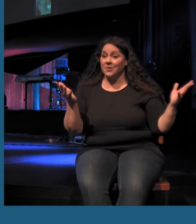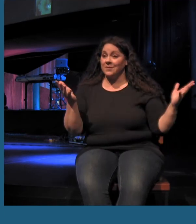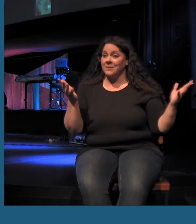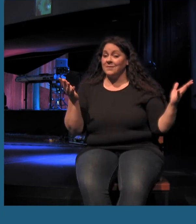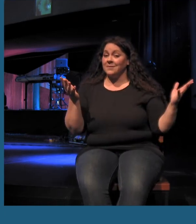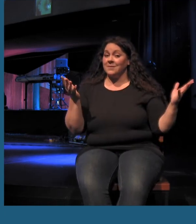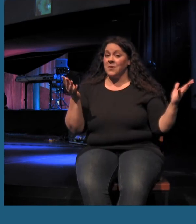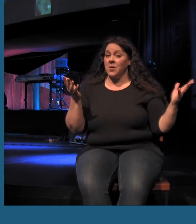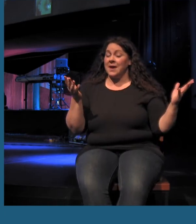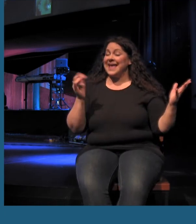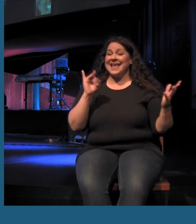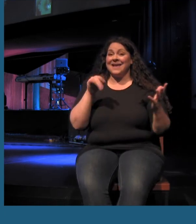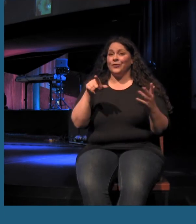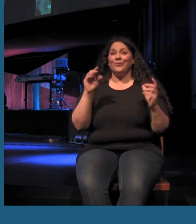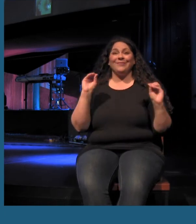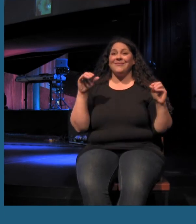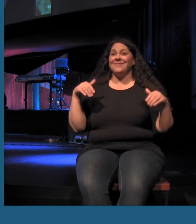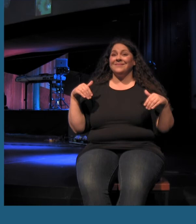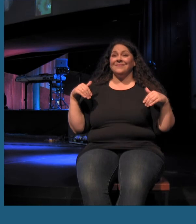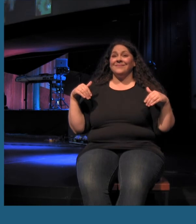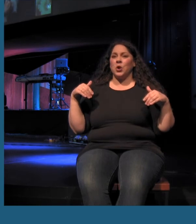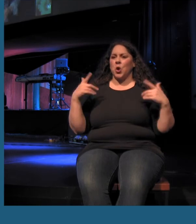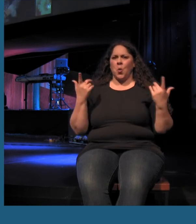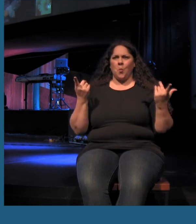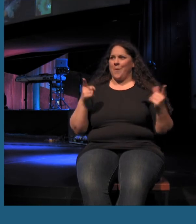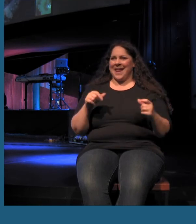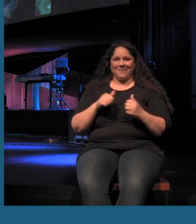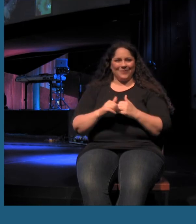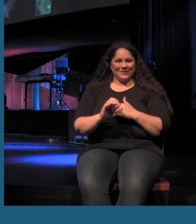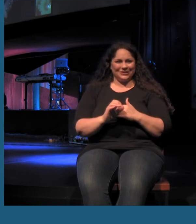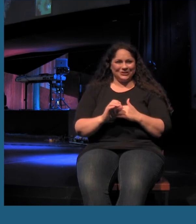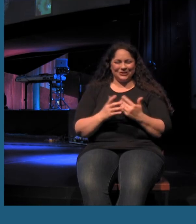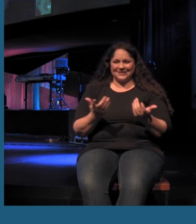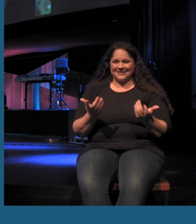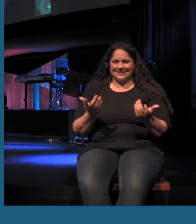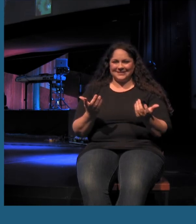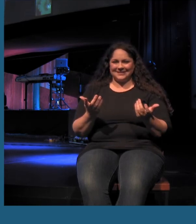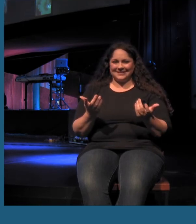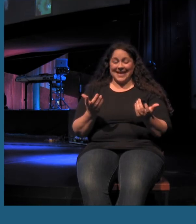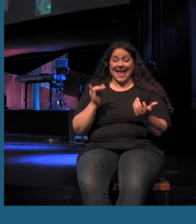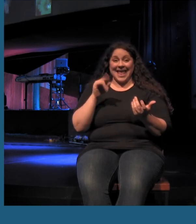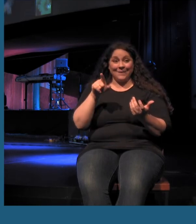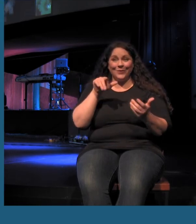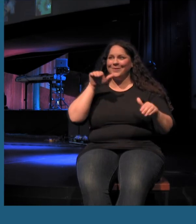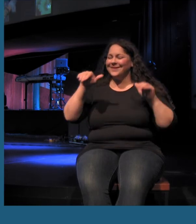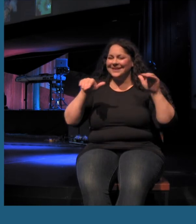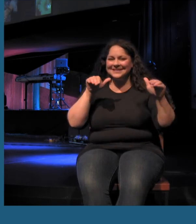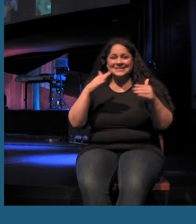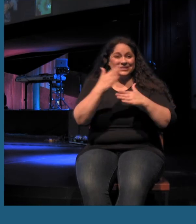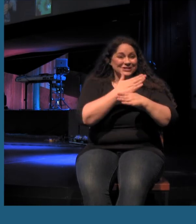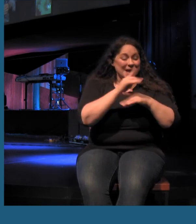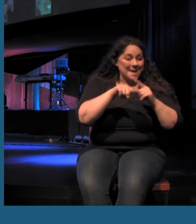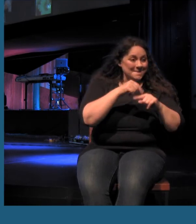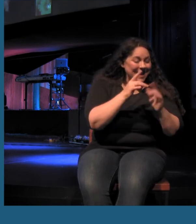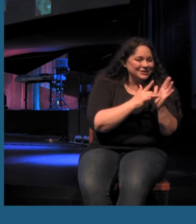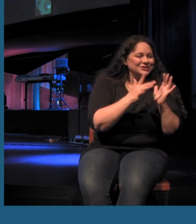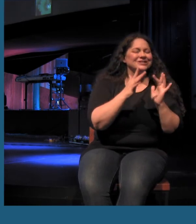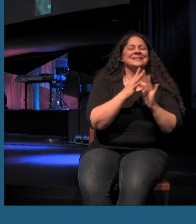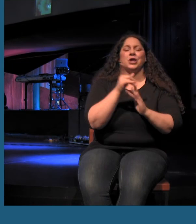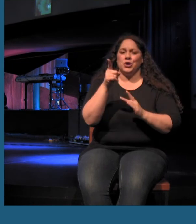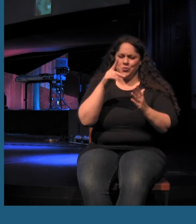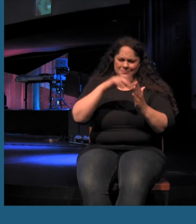be? How many people would be coming to Christ? You see why it's thought-provoking, challenging,